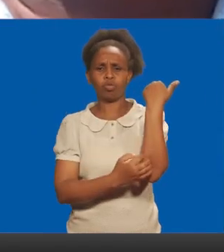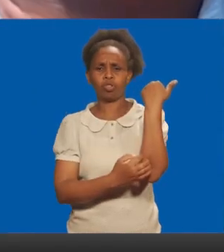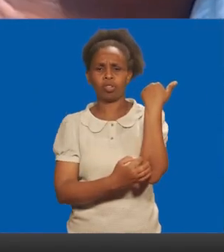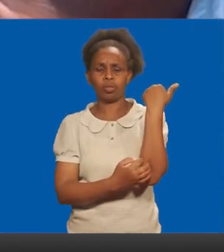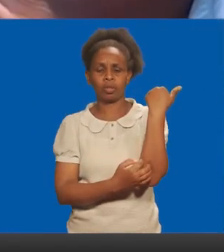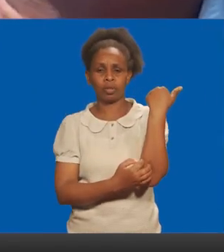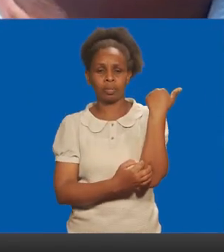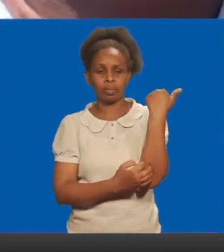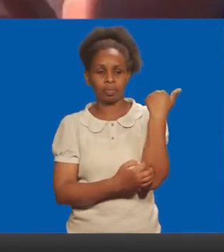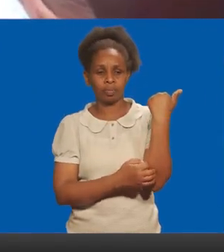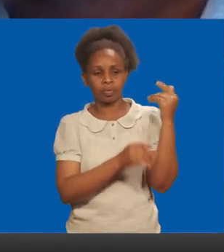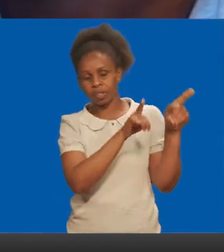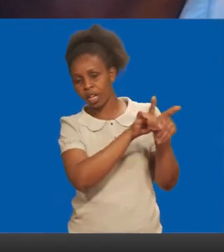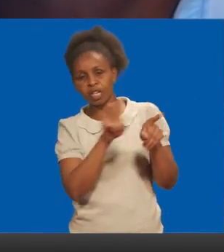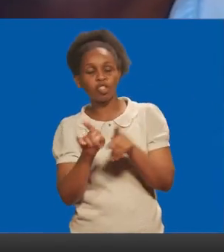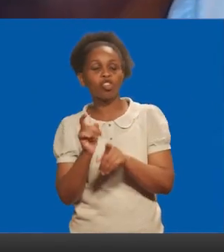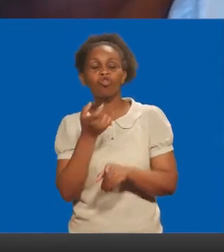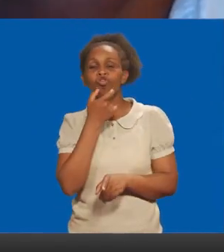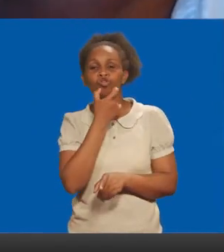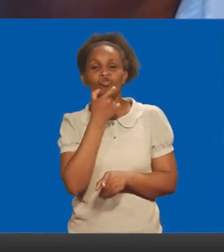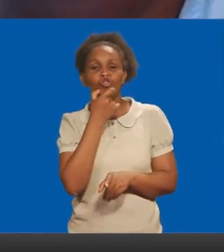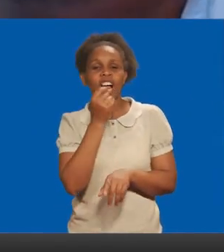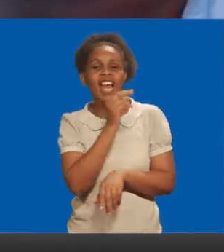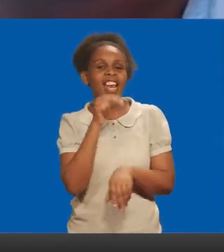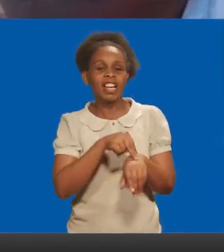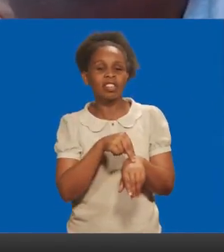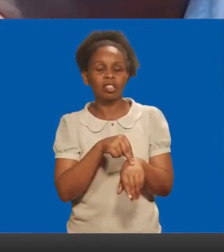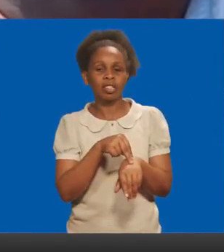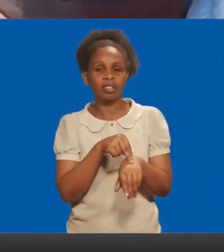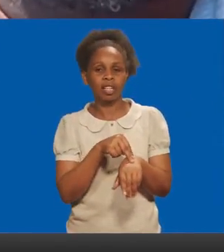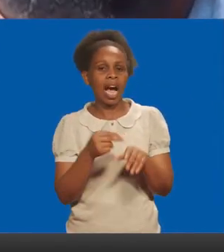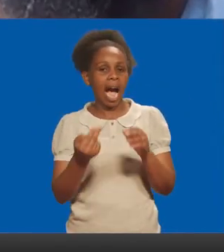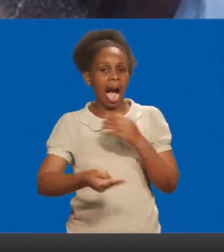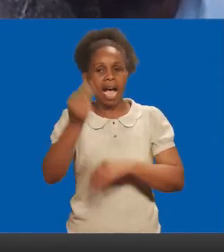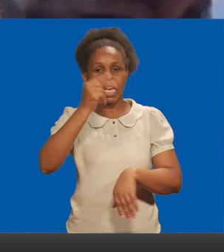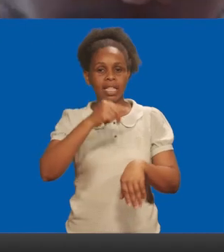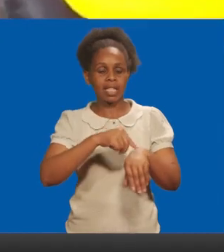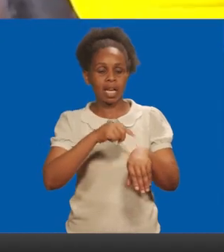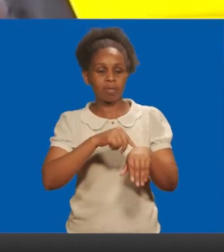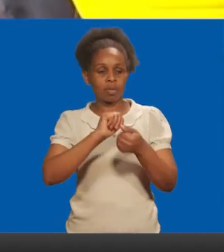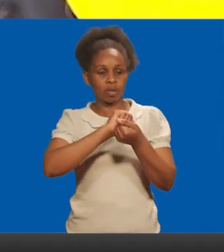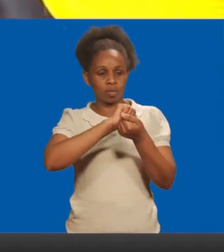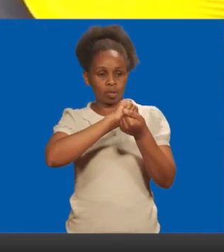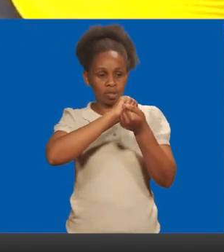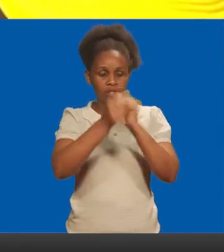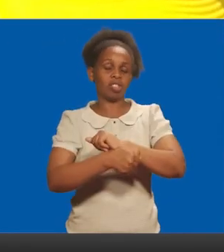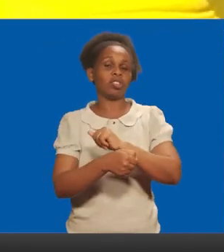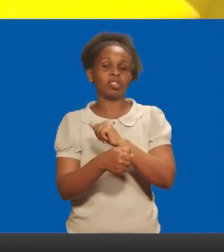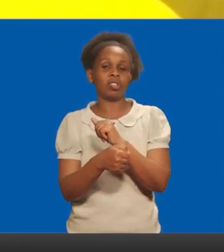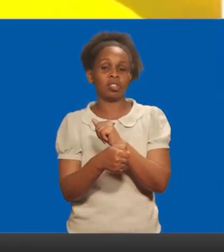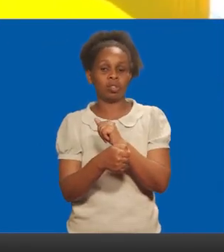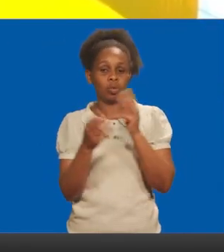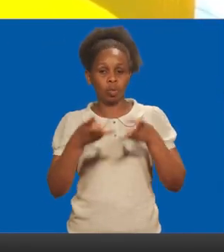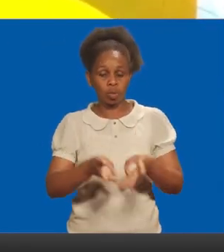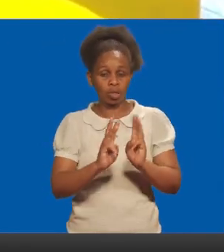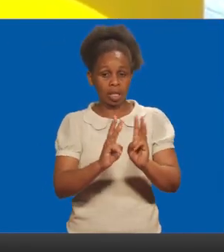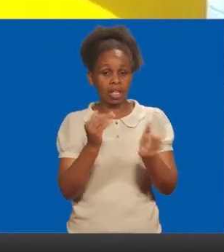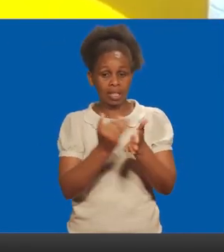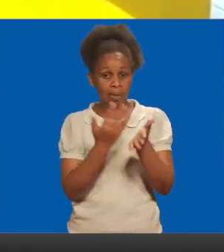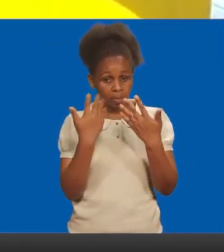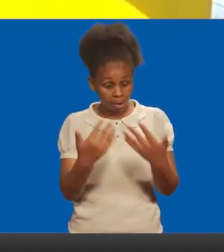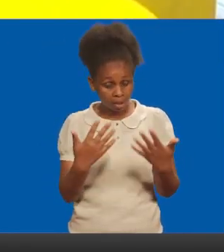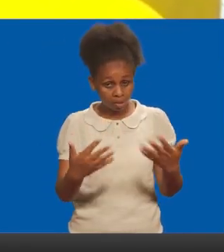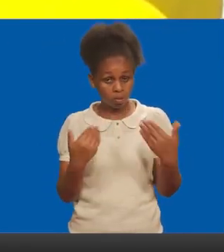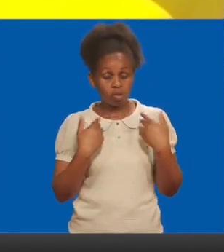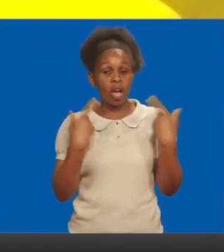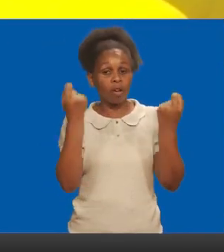sufficient as the L Nation it is time we changed taxs